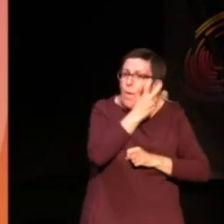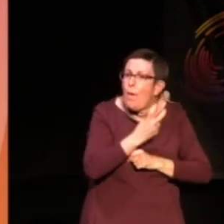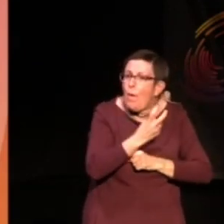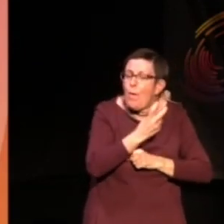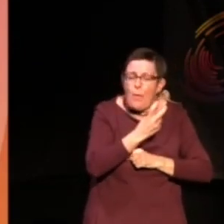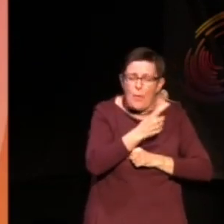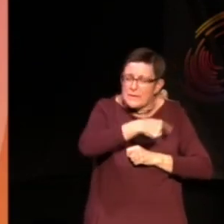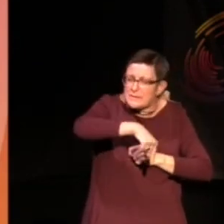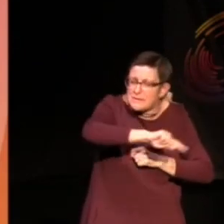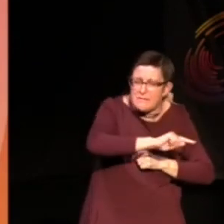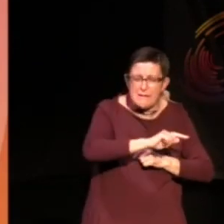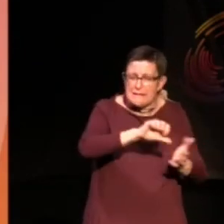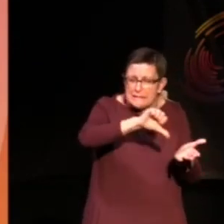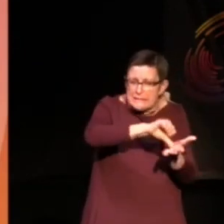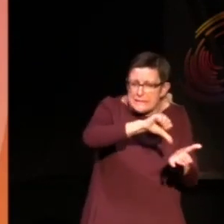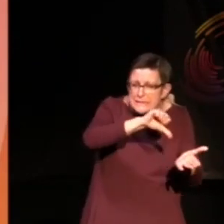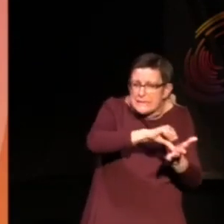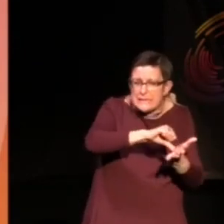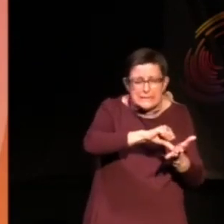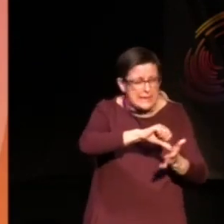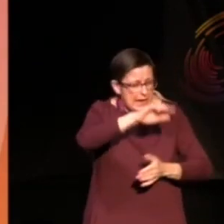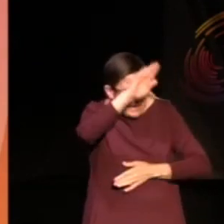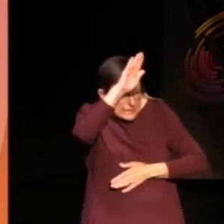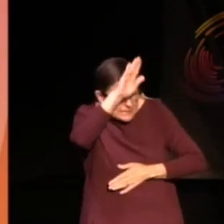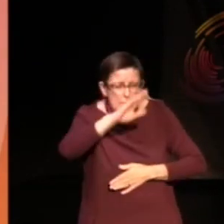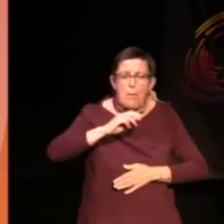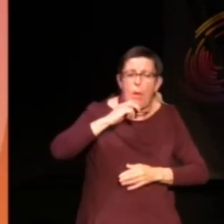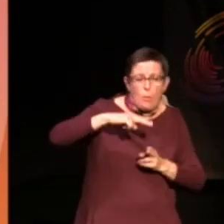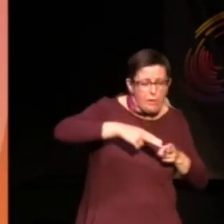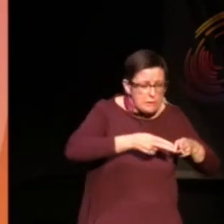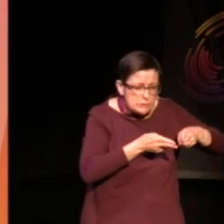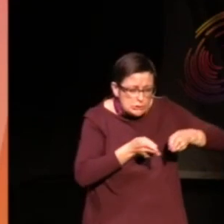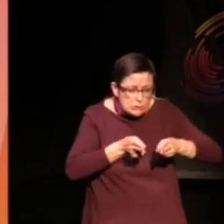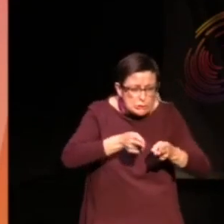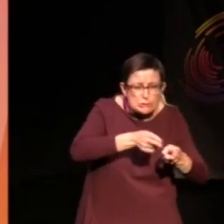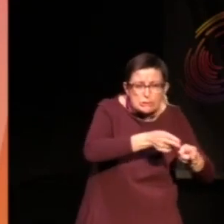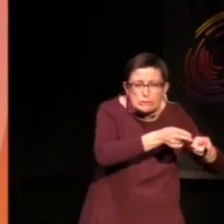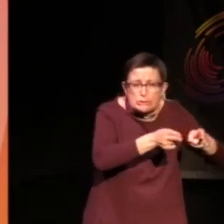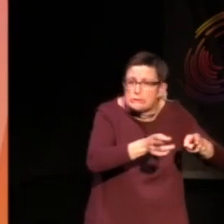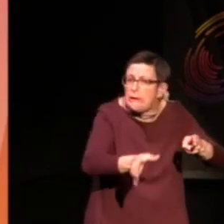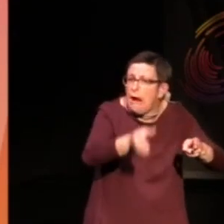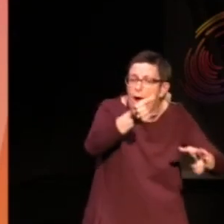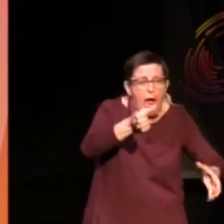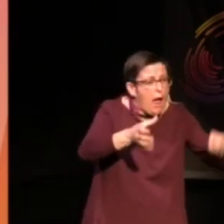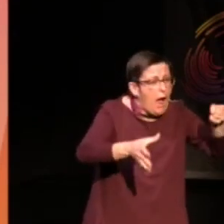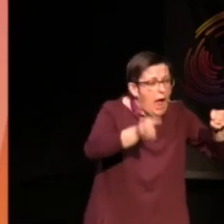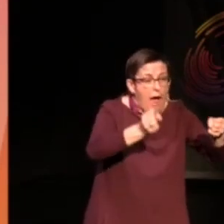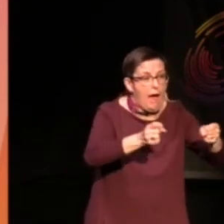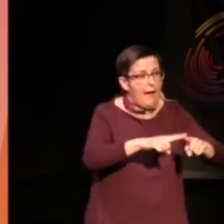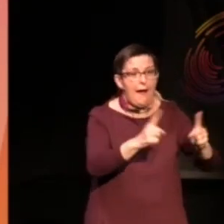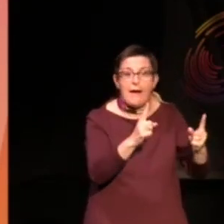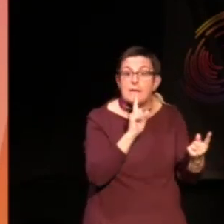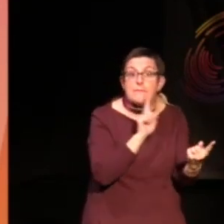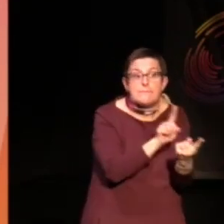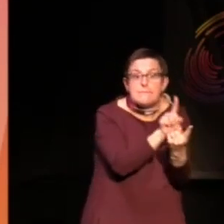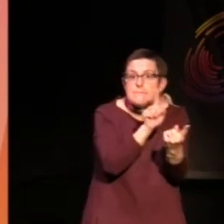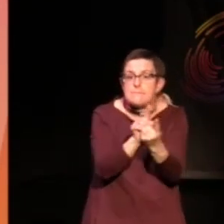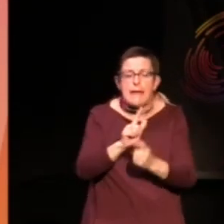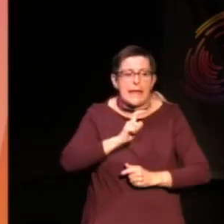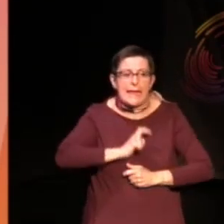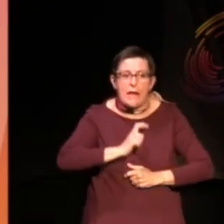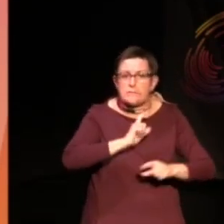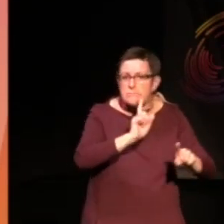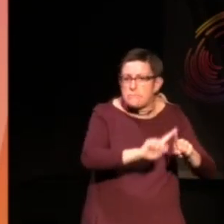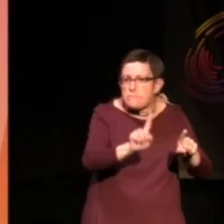that I found myself in, with its serpentine streets and no less erratic characters. The